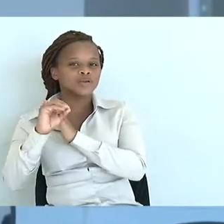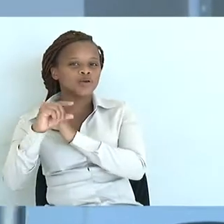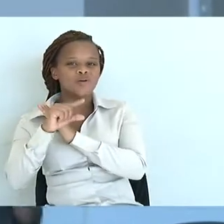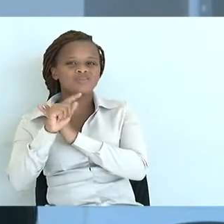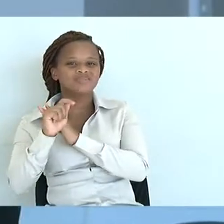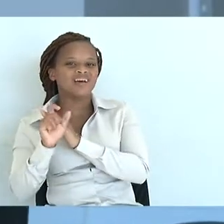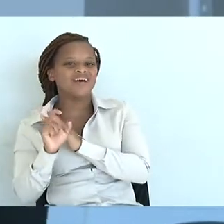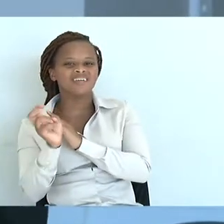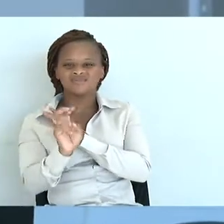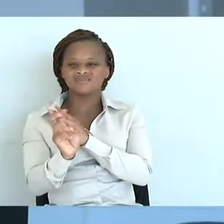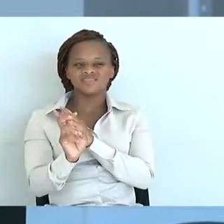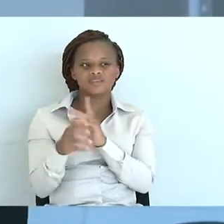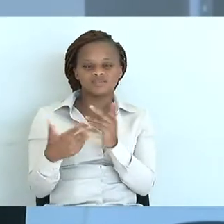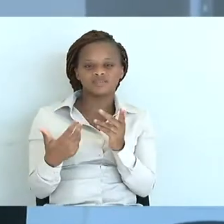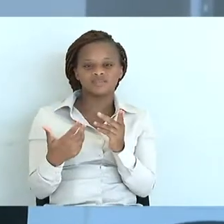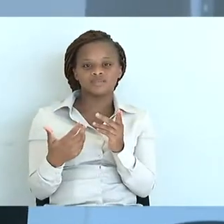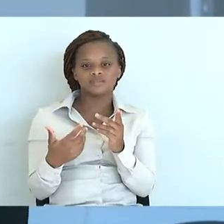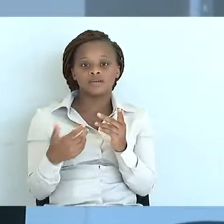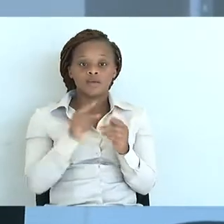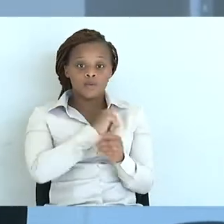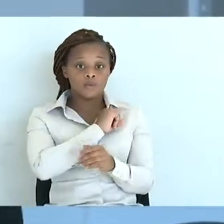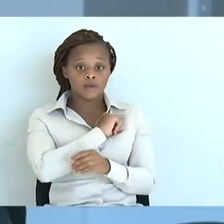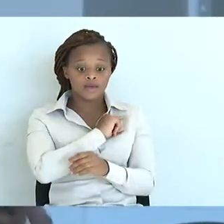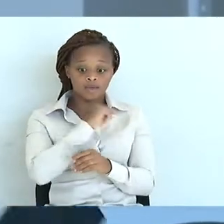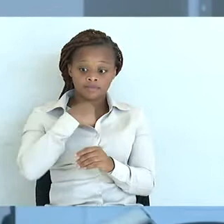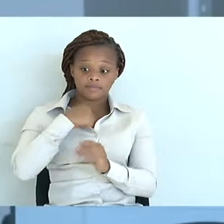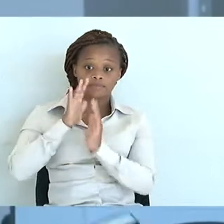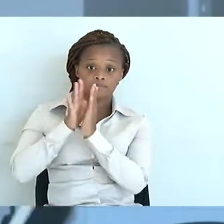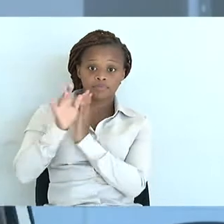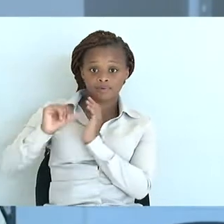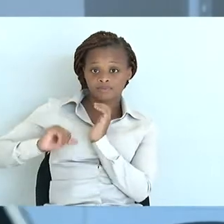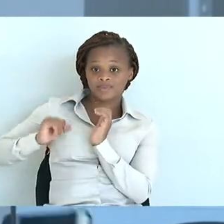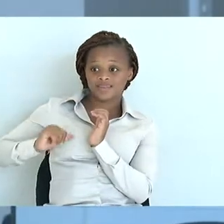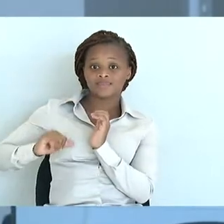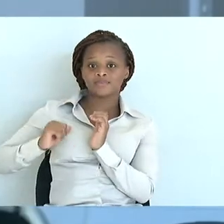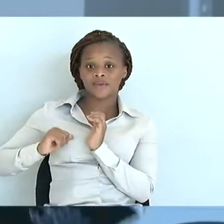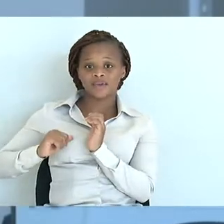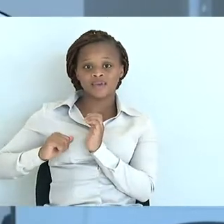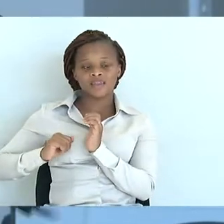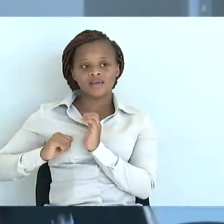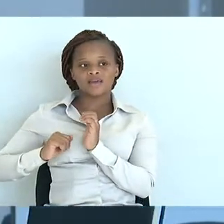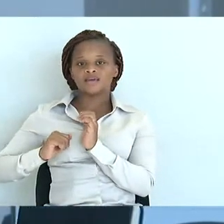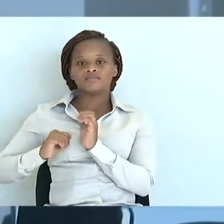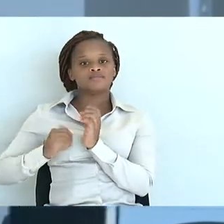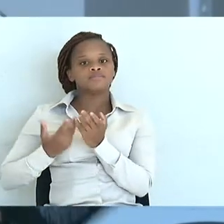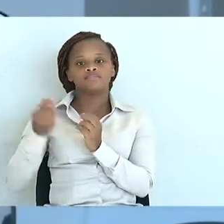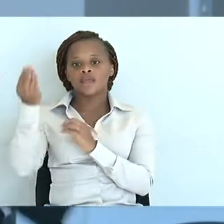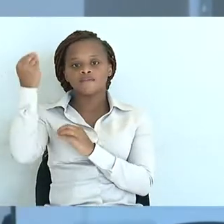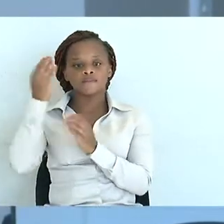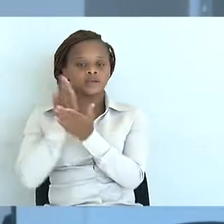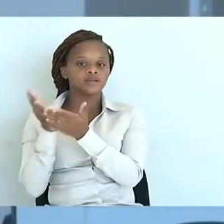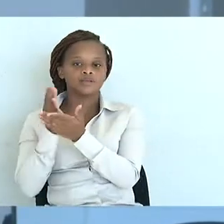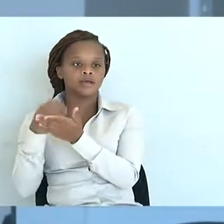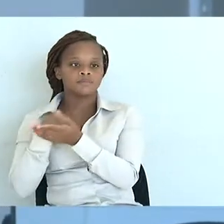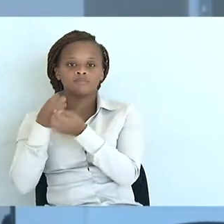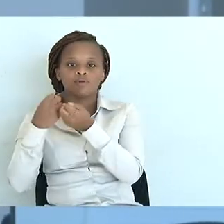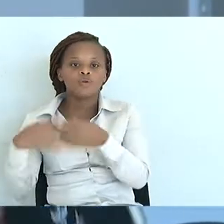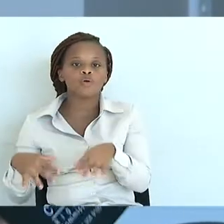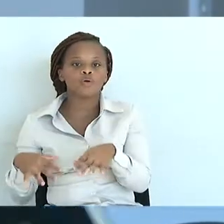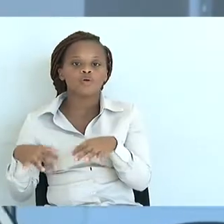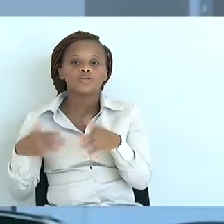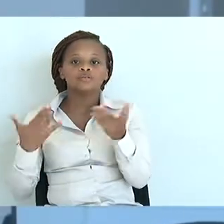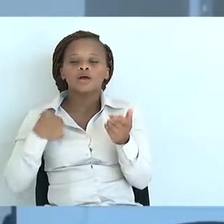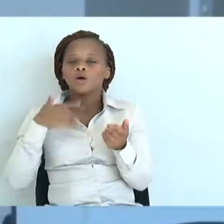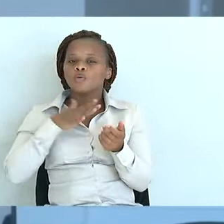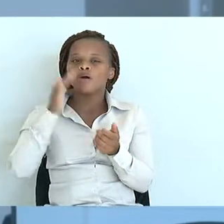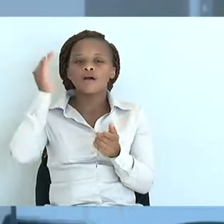Ngoba mawukuthi kuzohamba ngomasipala wethu kuningi esingakutholi. So ngifuna ukwazi ukuthi ikhona yini database esibathola kuyona